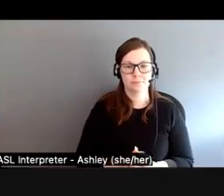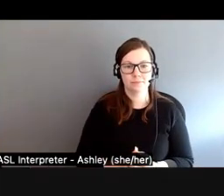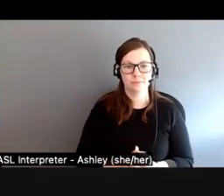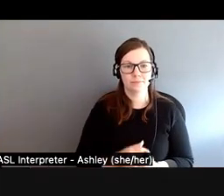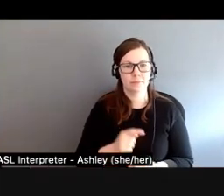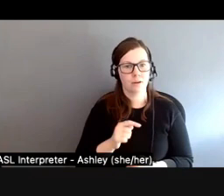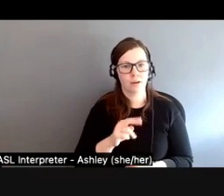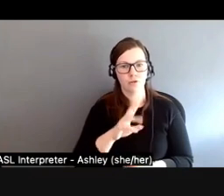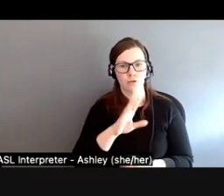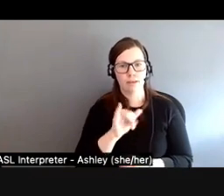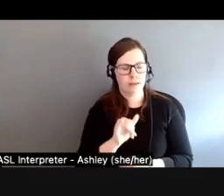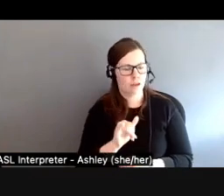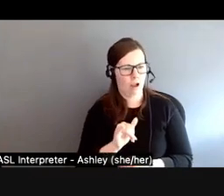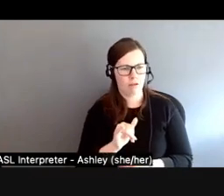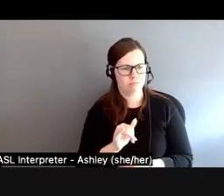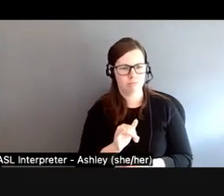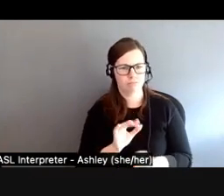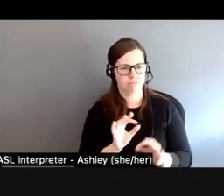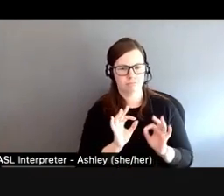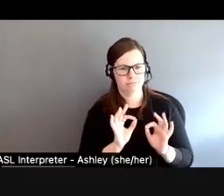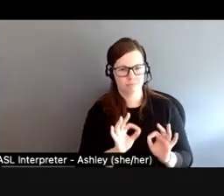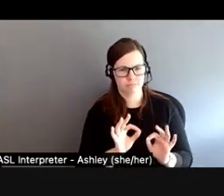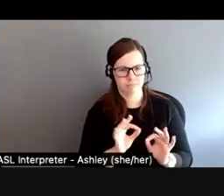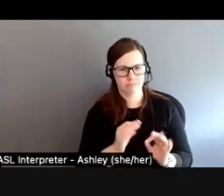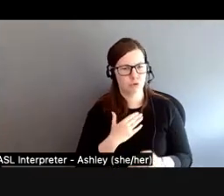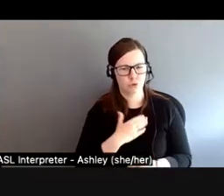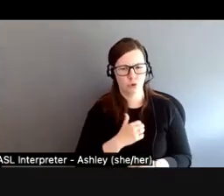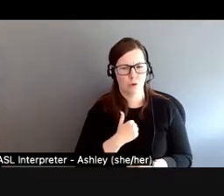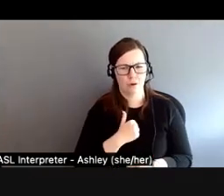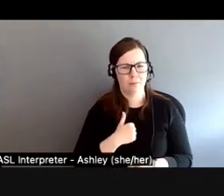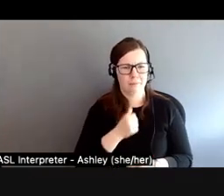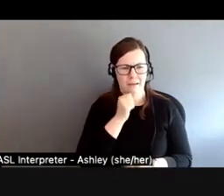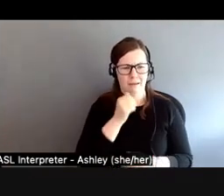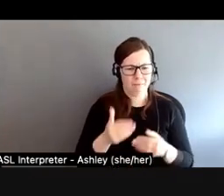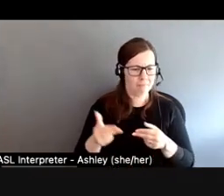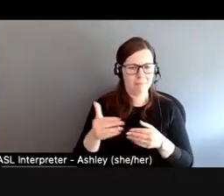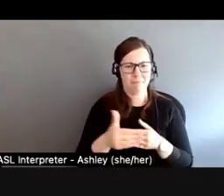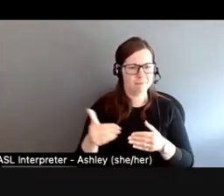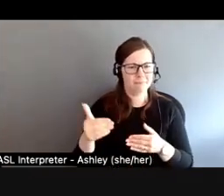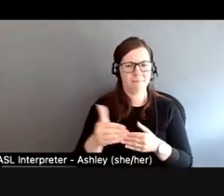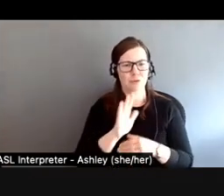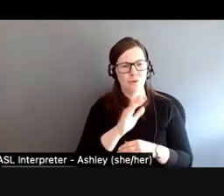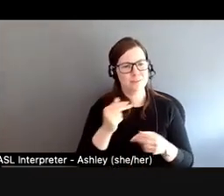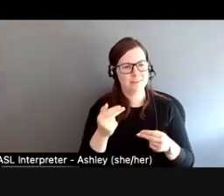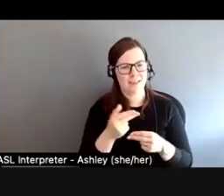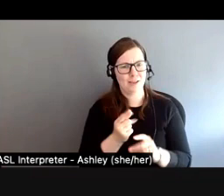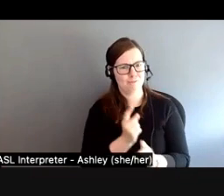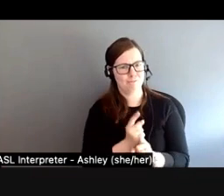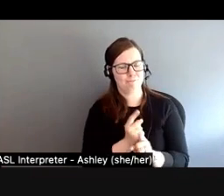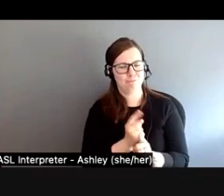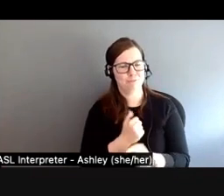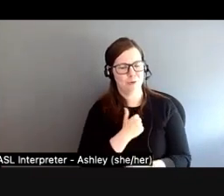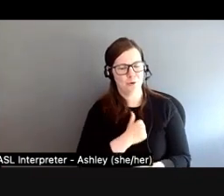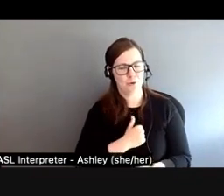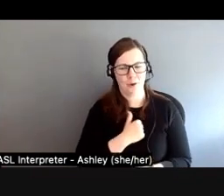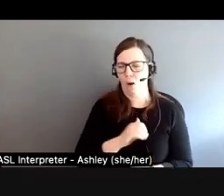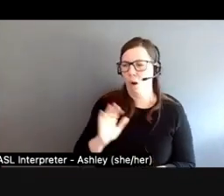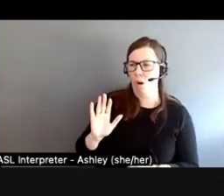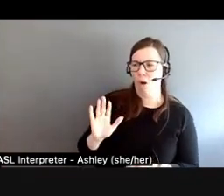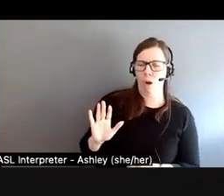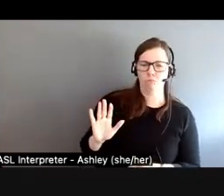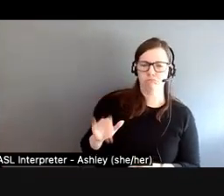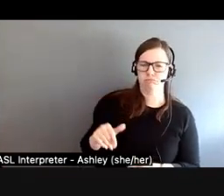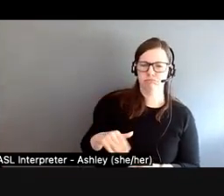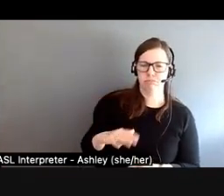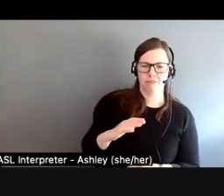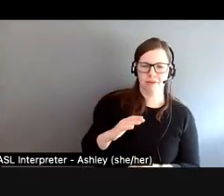That's great. I wasn't advancing on your slides properly, I don't think. Sorry about that. No, that's fine. But people can check the slides to see